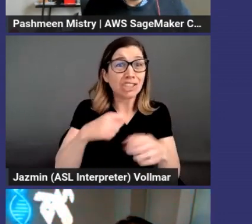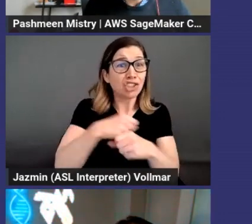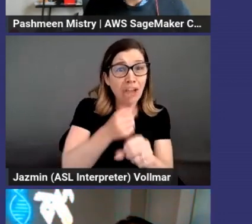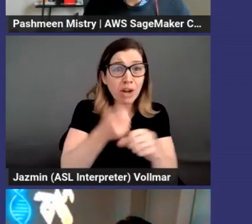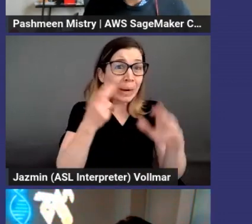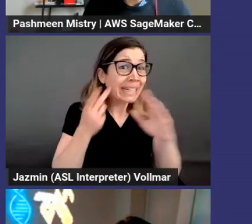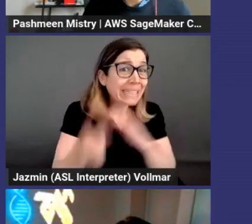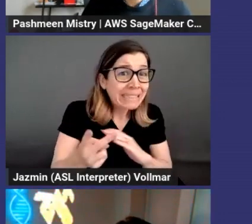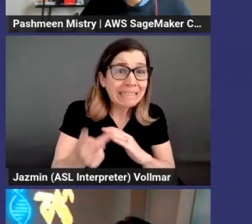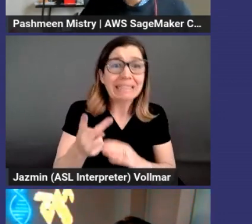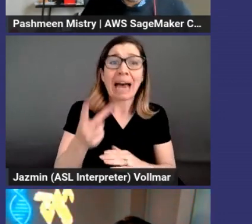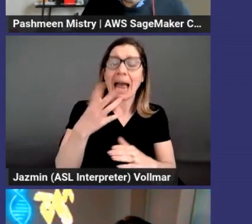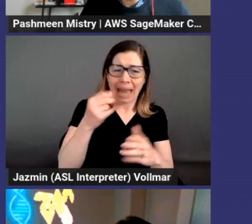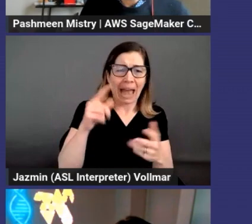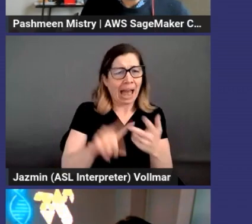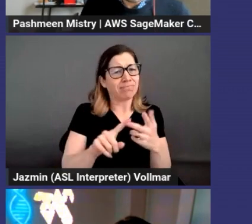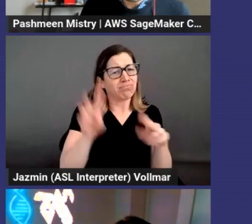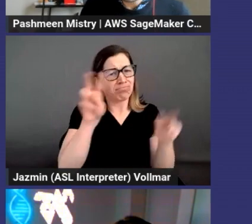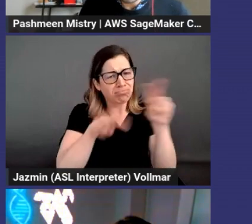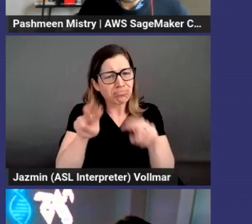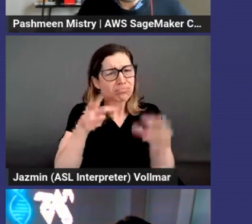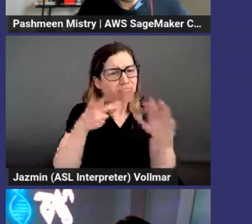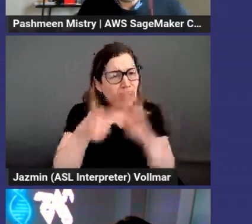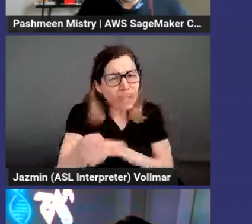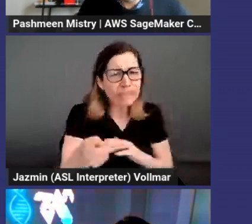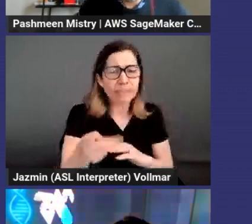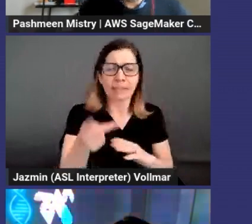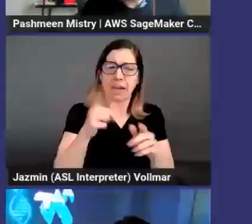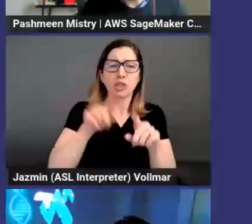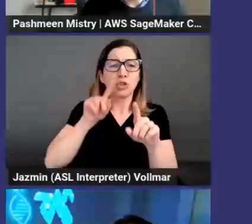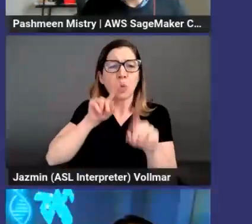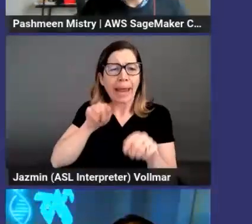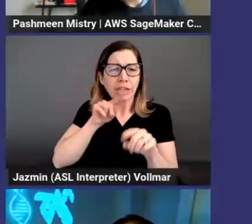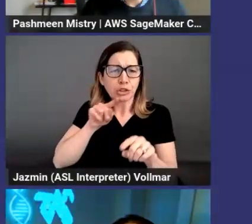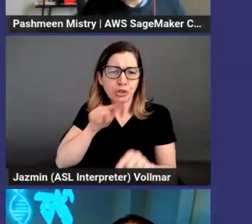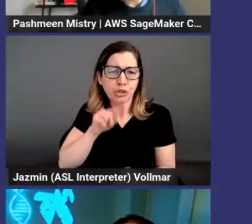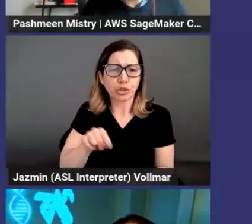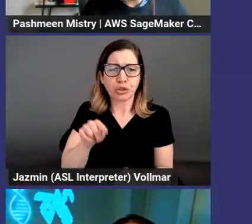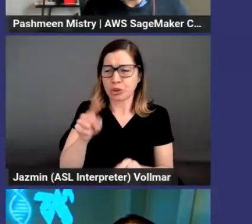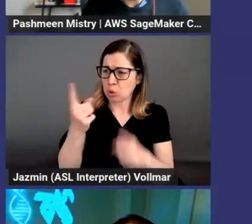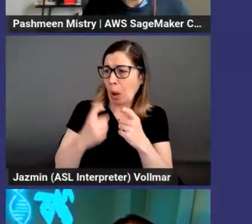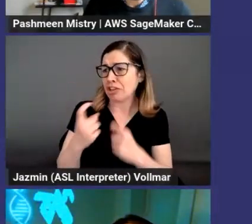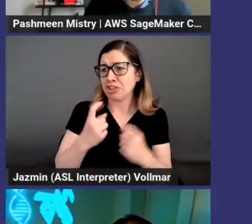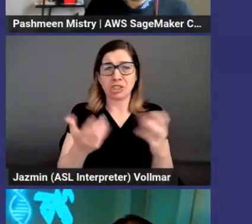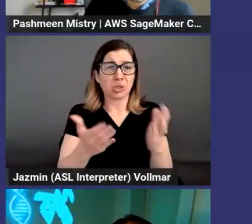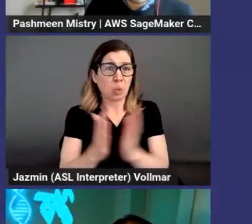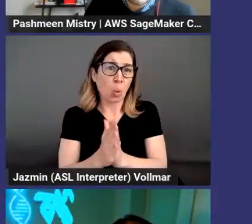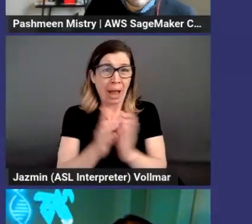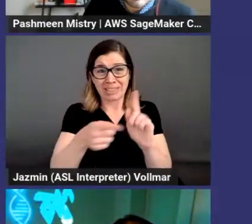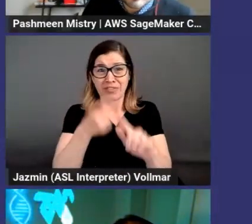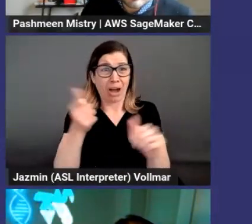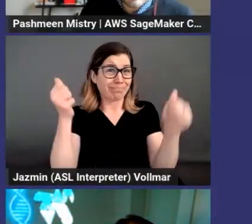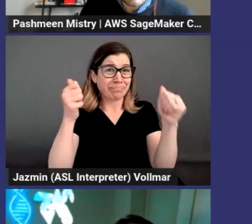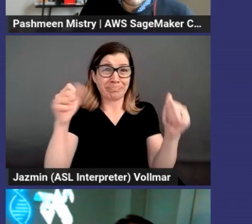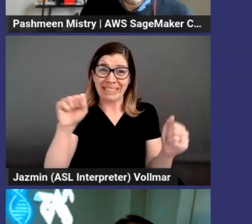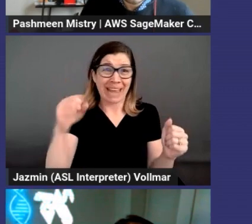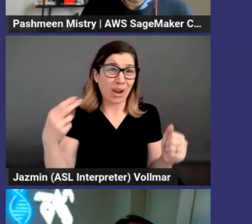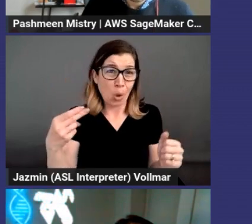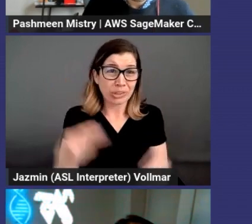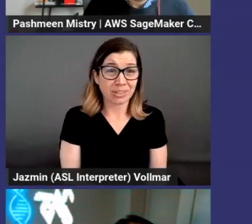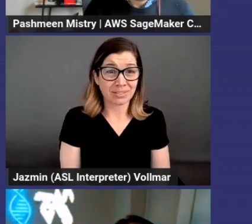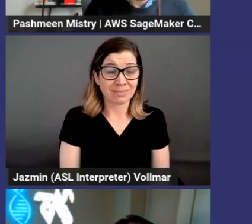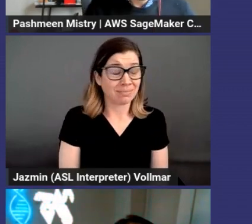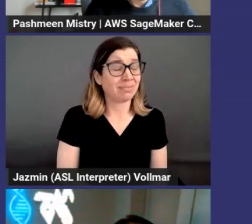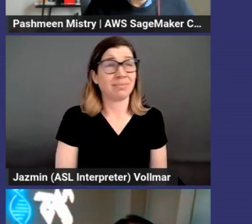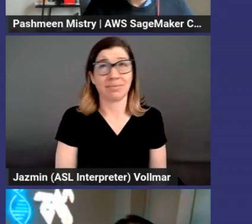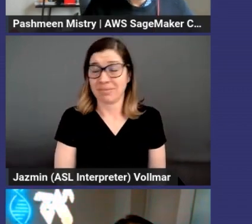and consuming those insights to answer ad hoc questions and requests that come in from business stakeholders. Yeah, and